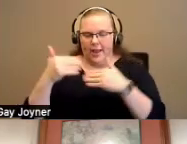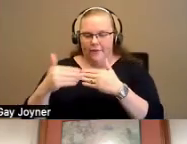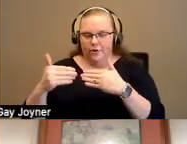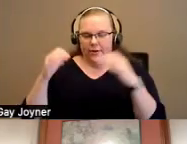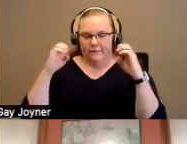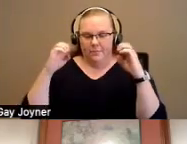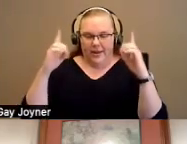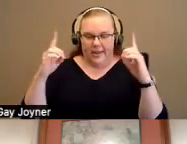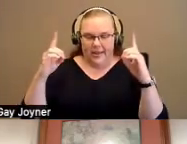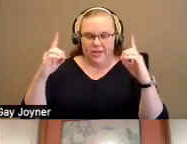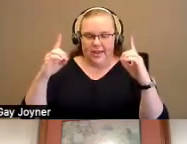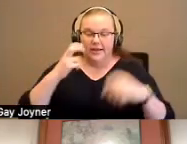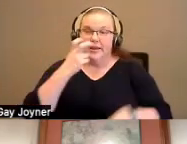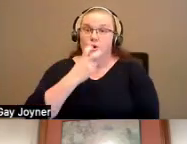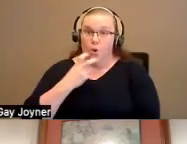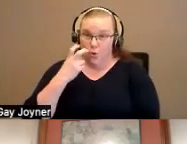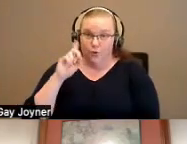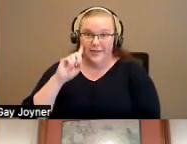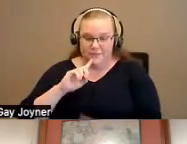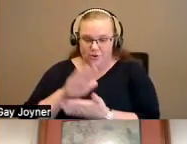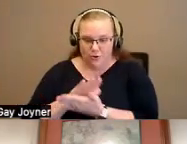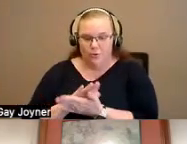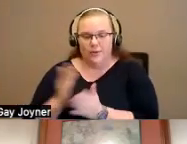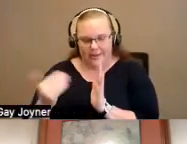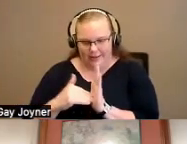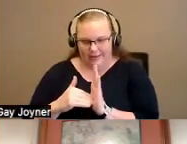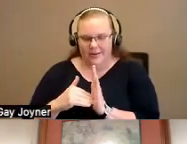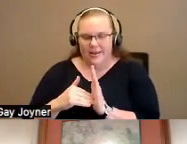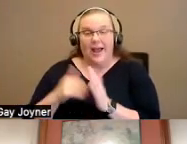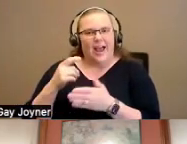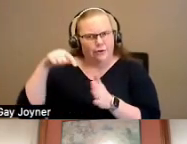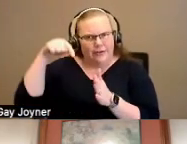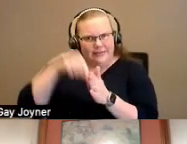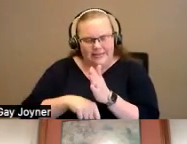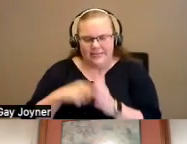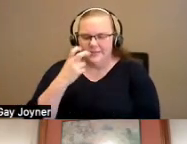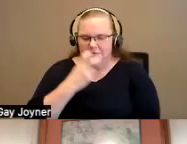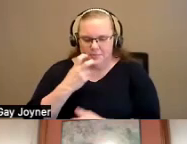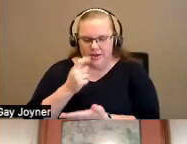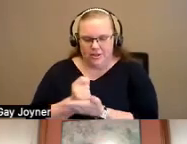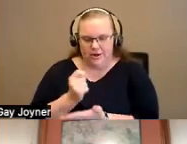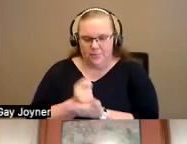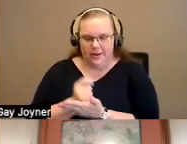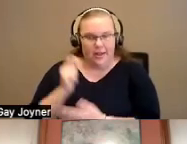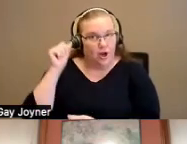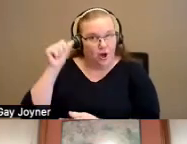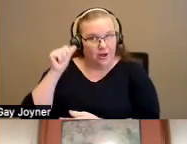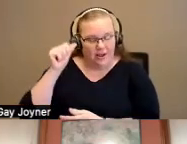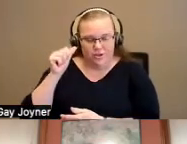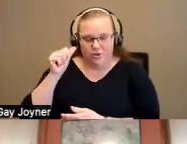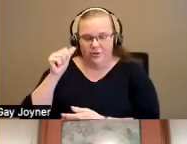up after having been educated in an oral deaf school again, Mm. after intensive speech therapy